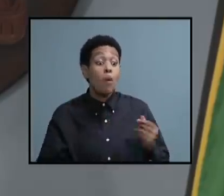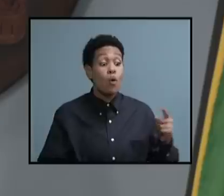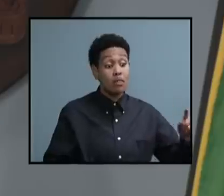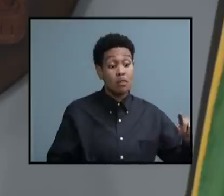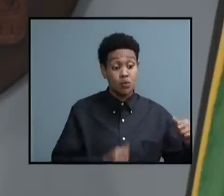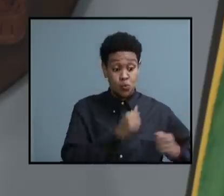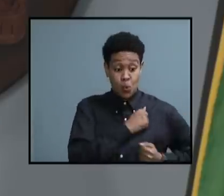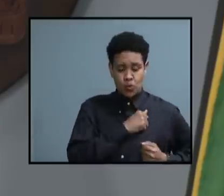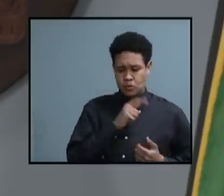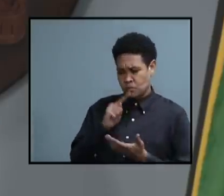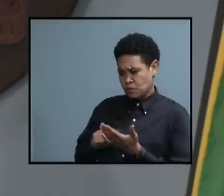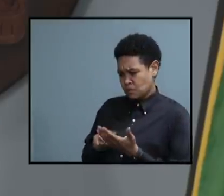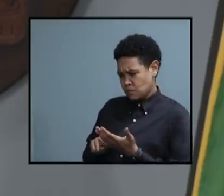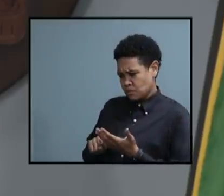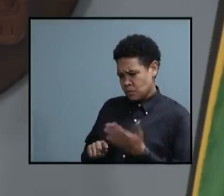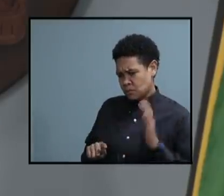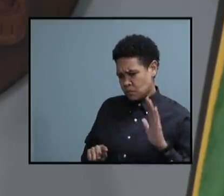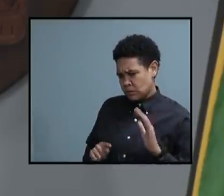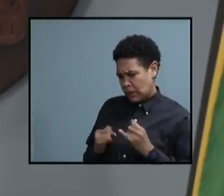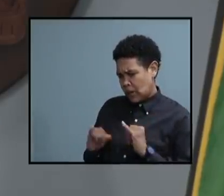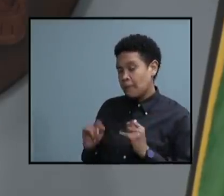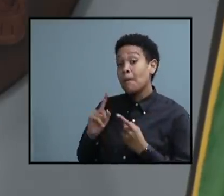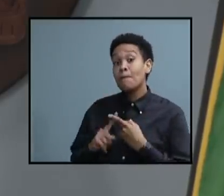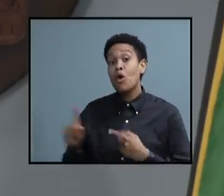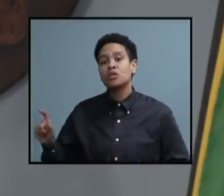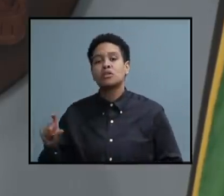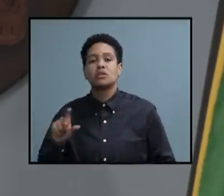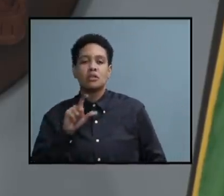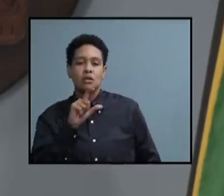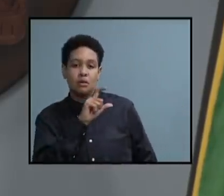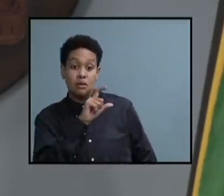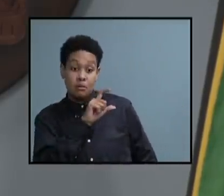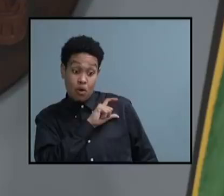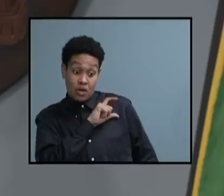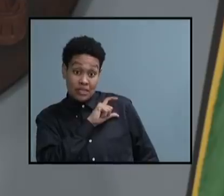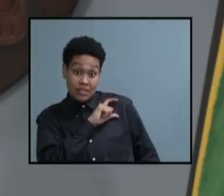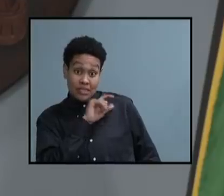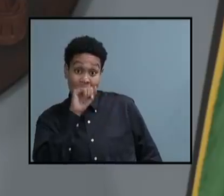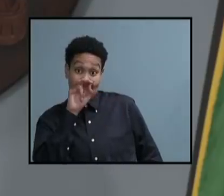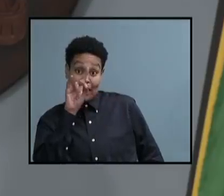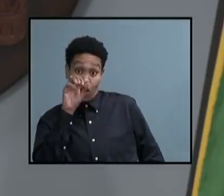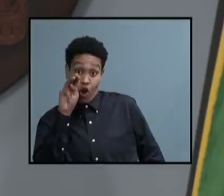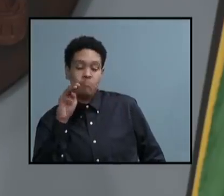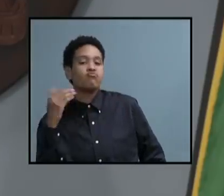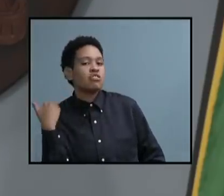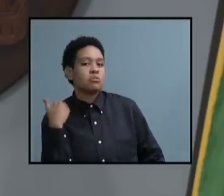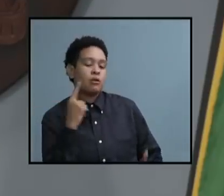Independent Commission of Investigations. With respect to the